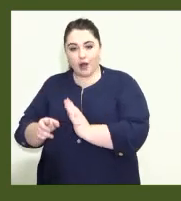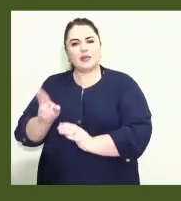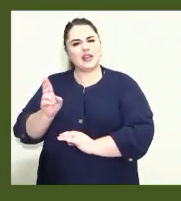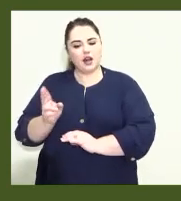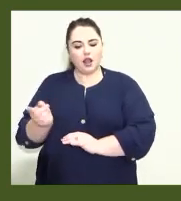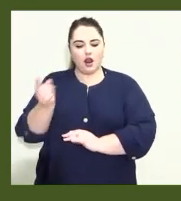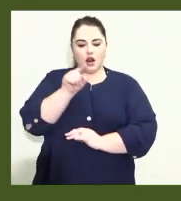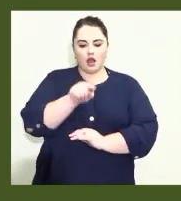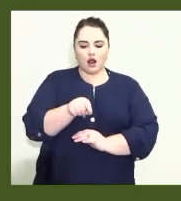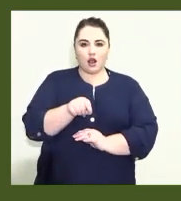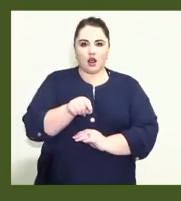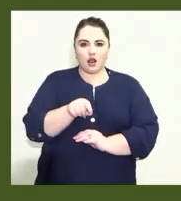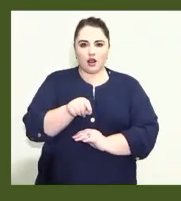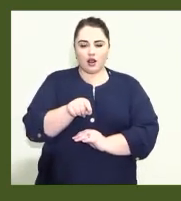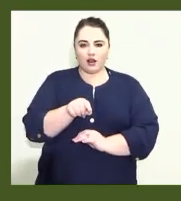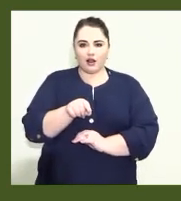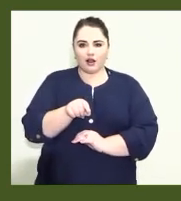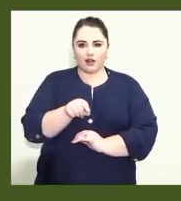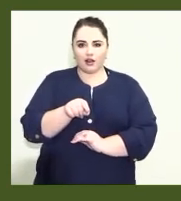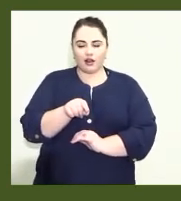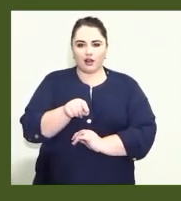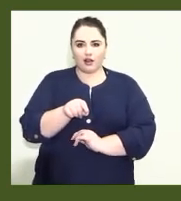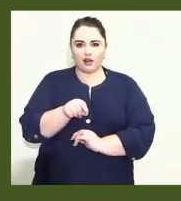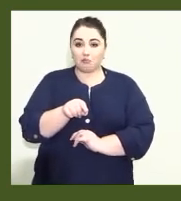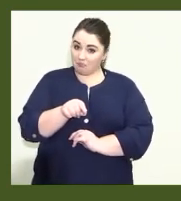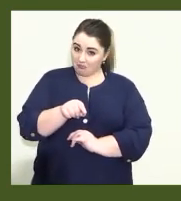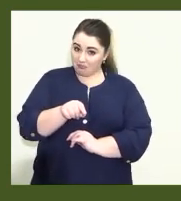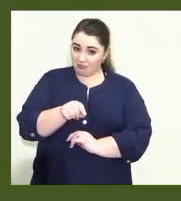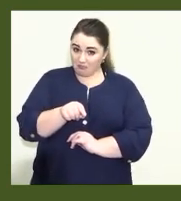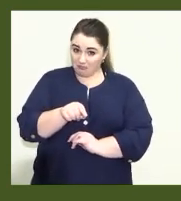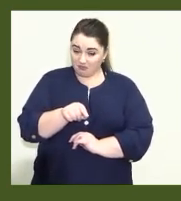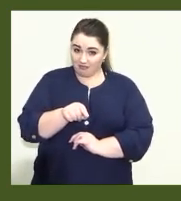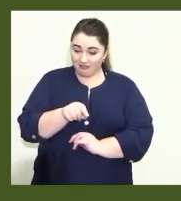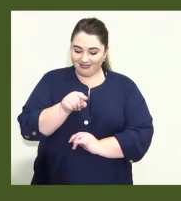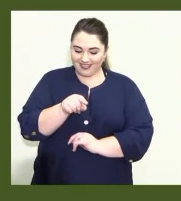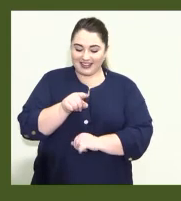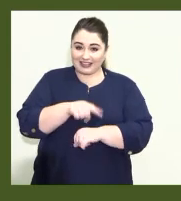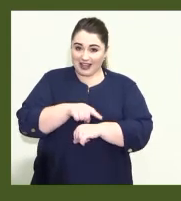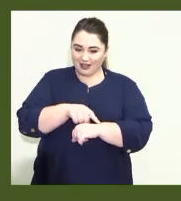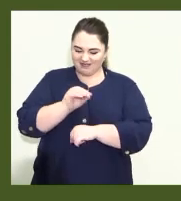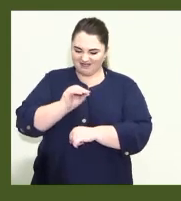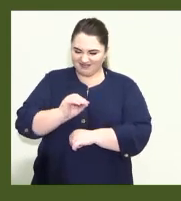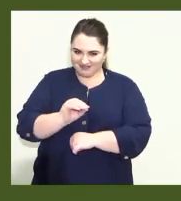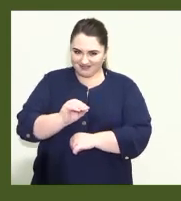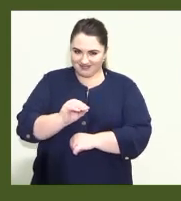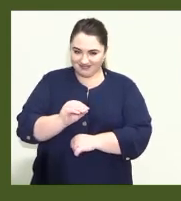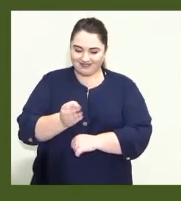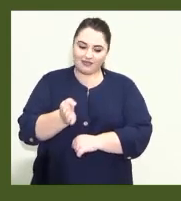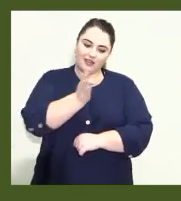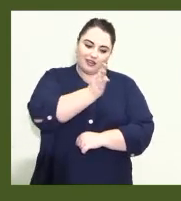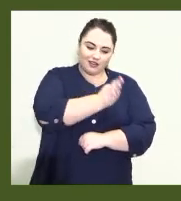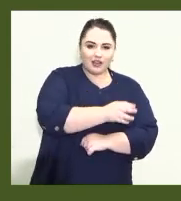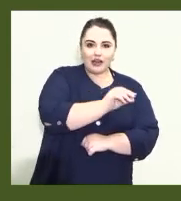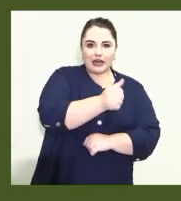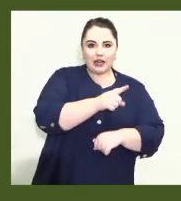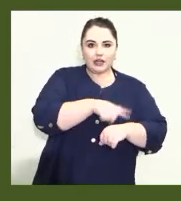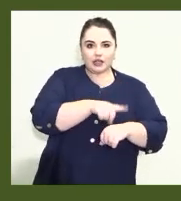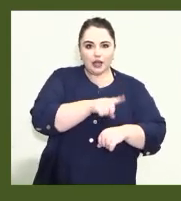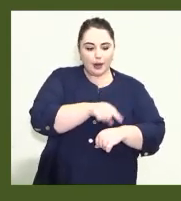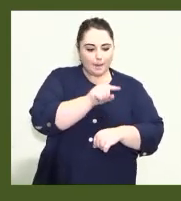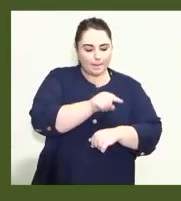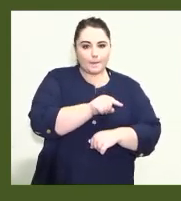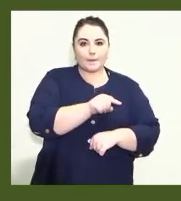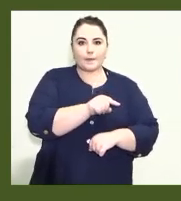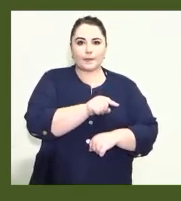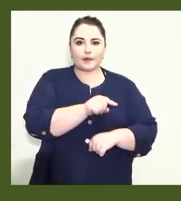lowest. But there's another time when it was at the lowest, there. So you read down the time there. And then there's another time when it